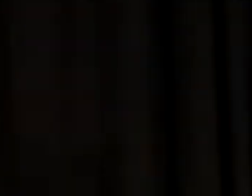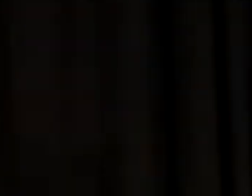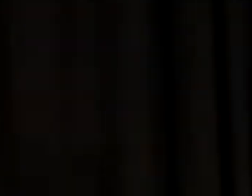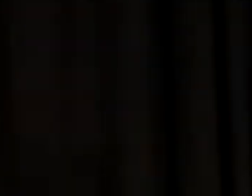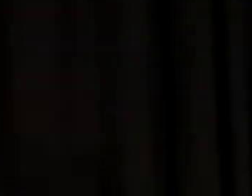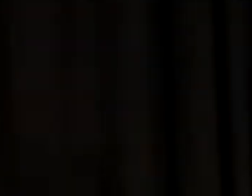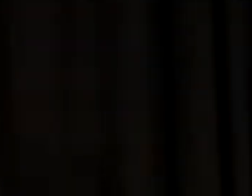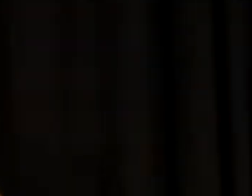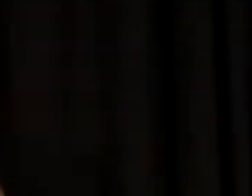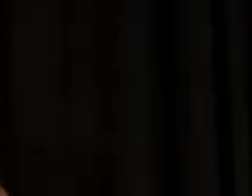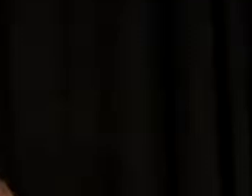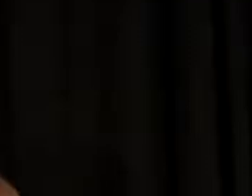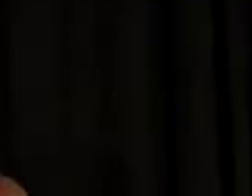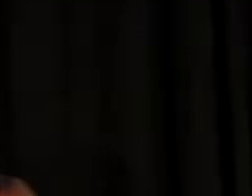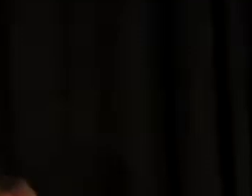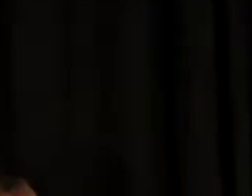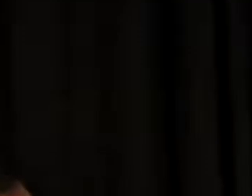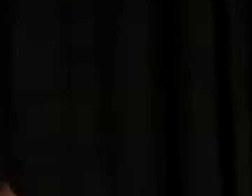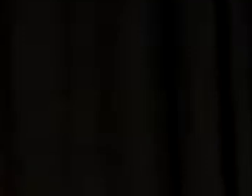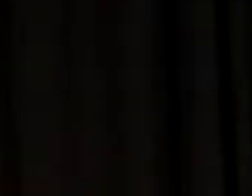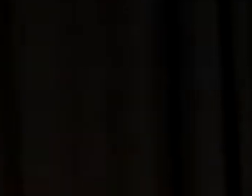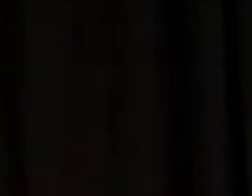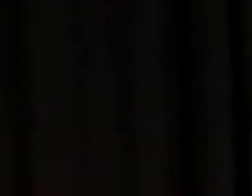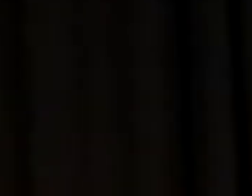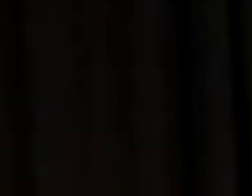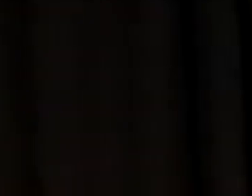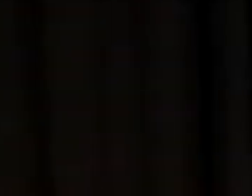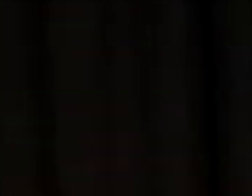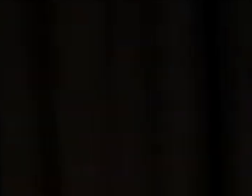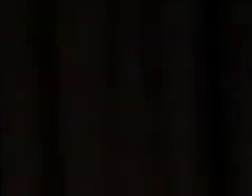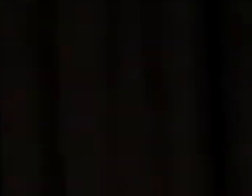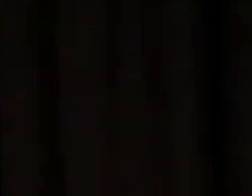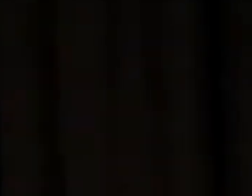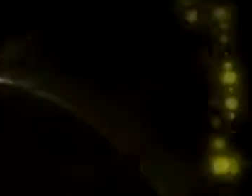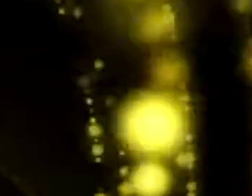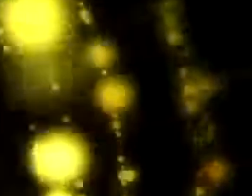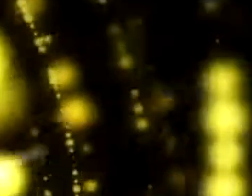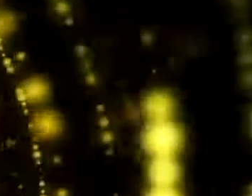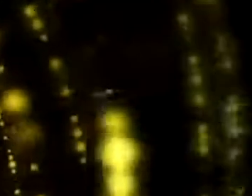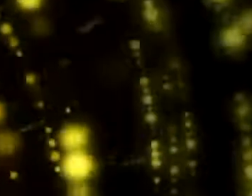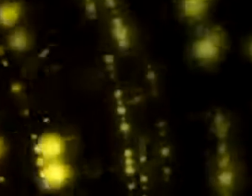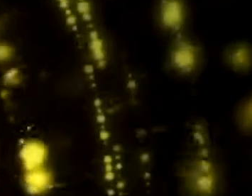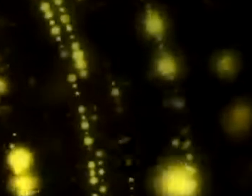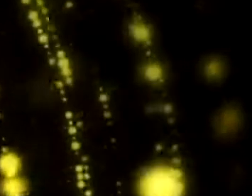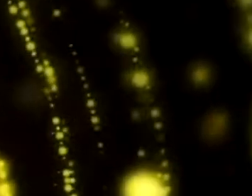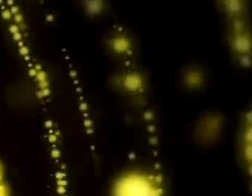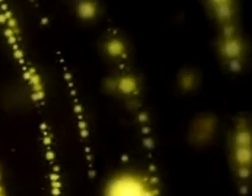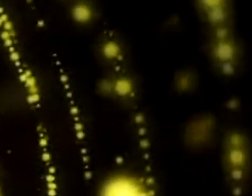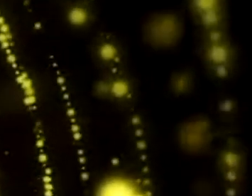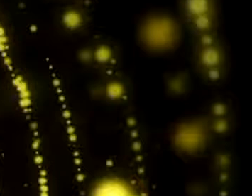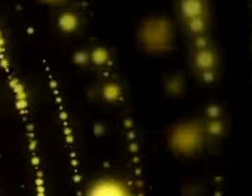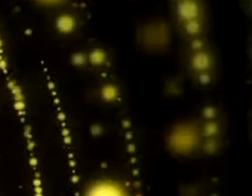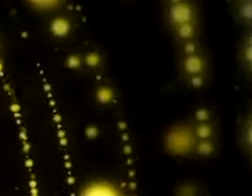Anyone? All right, thank you guys very much. Appreciate it. Thank you.